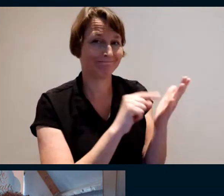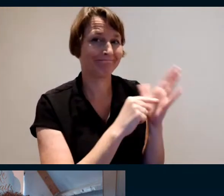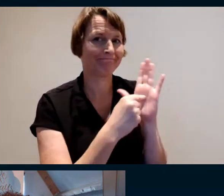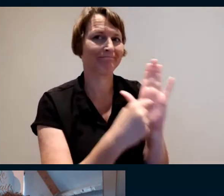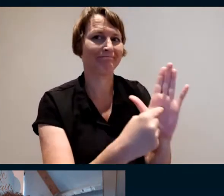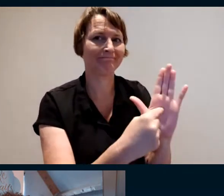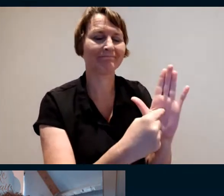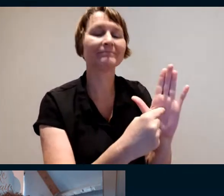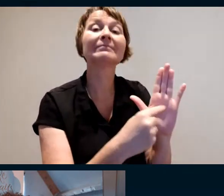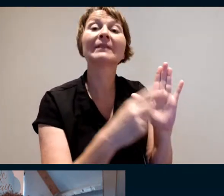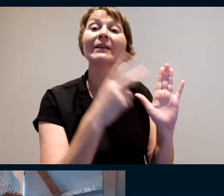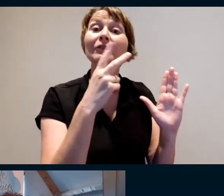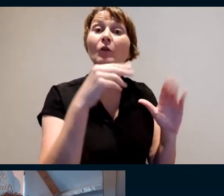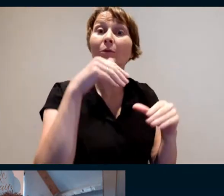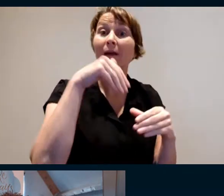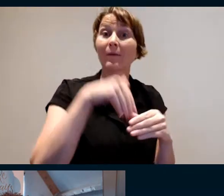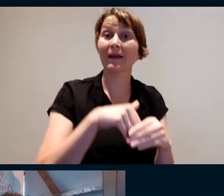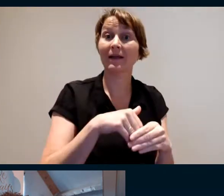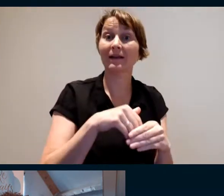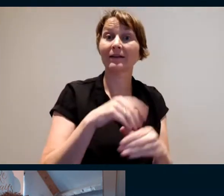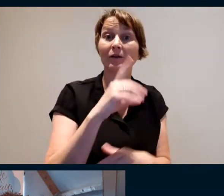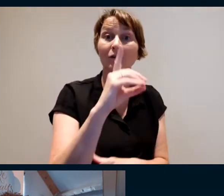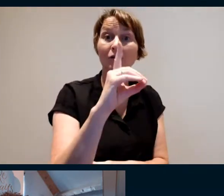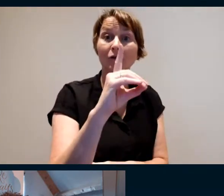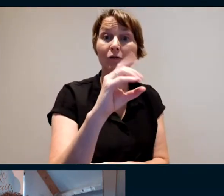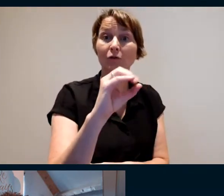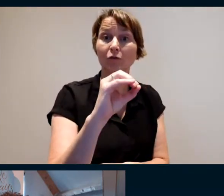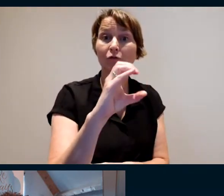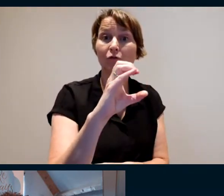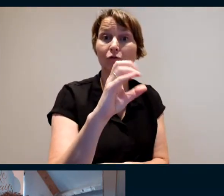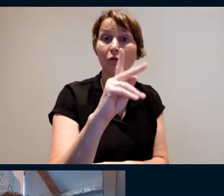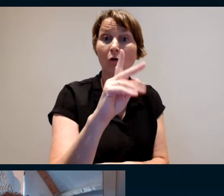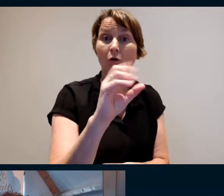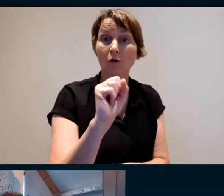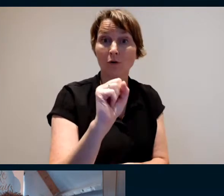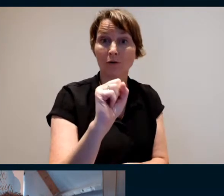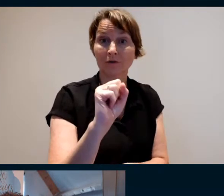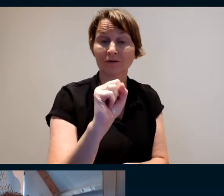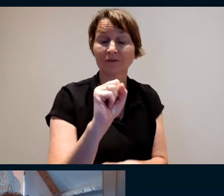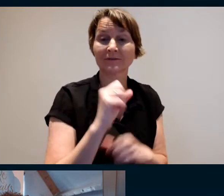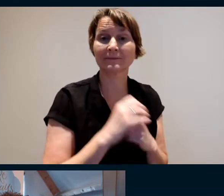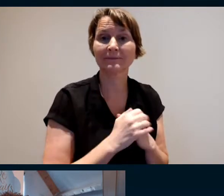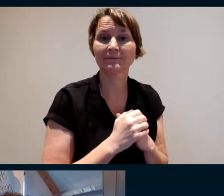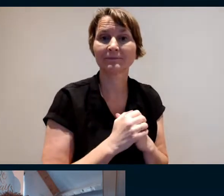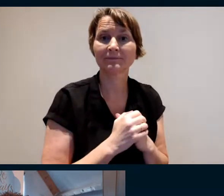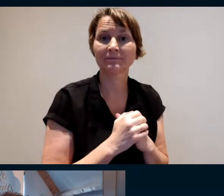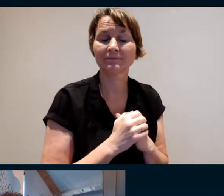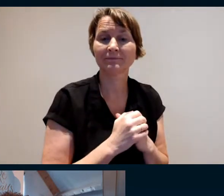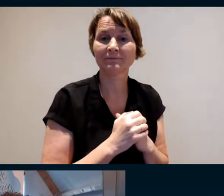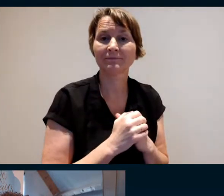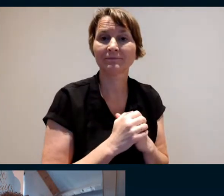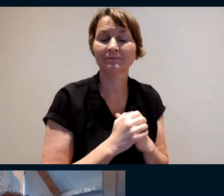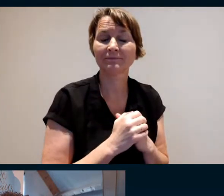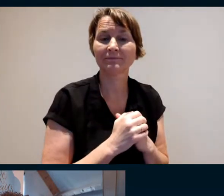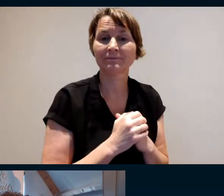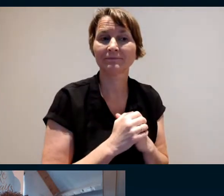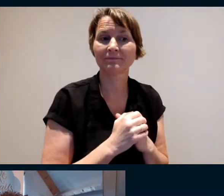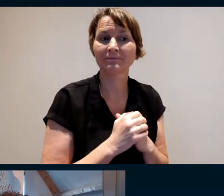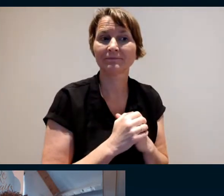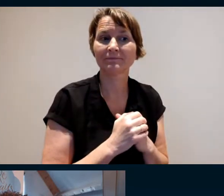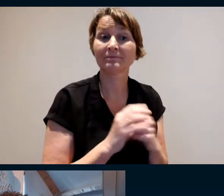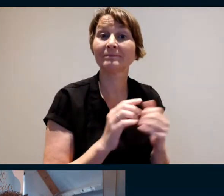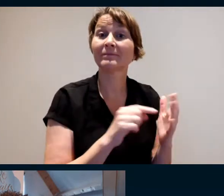the docs. I think you have to reshare your screen again. All right. Well, so in the docs, they show how to